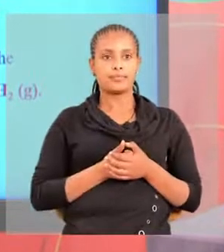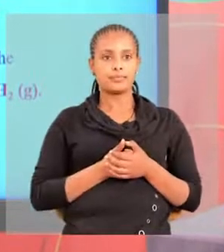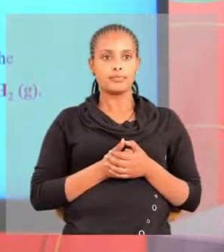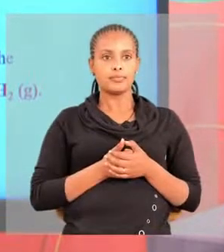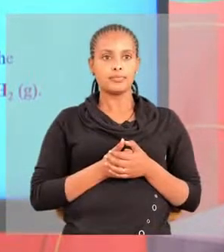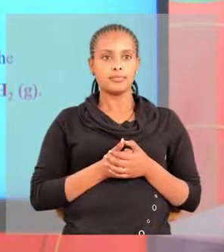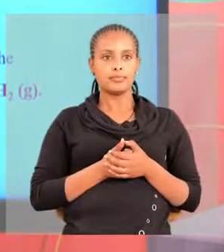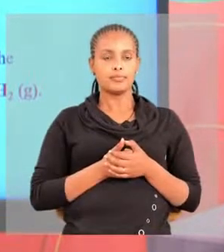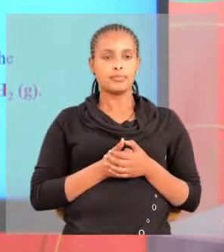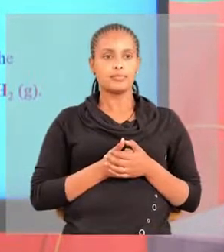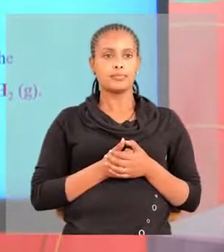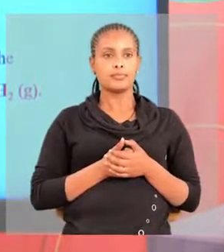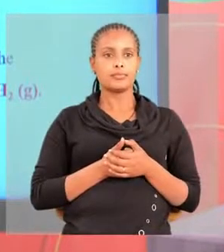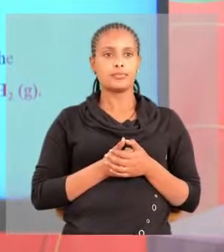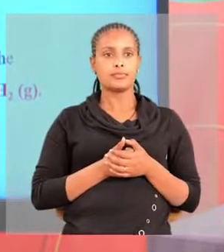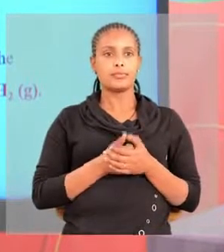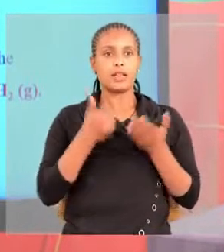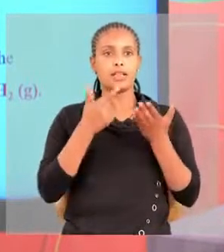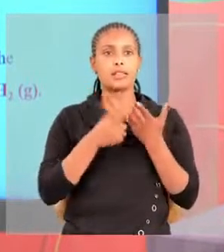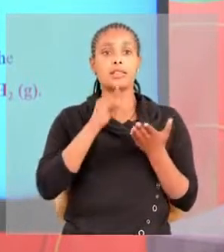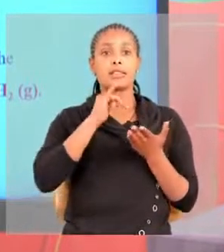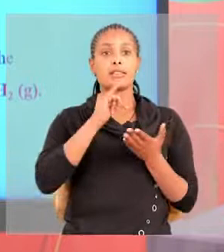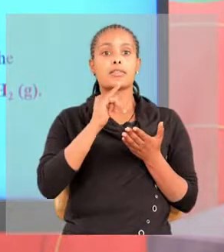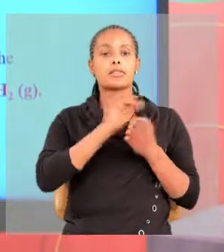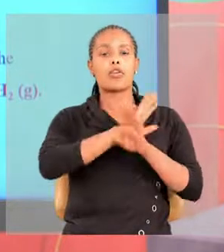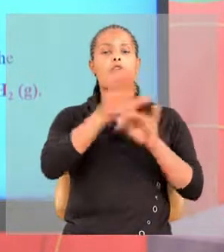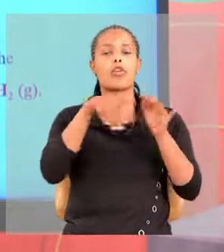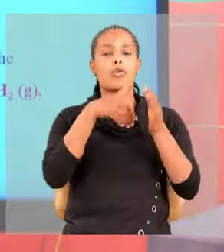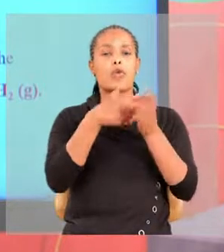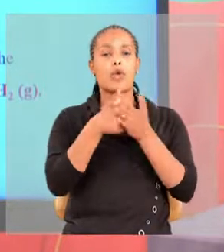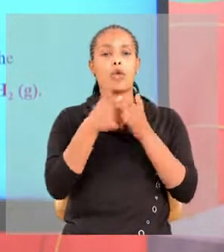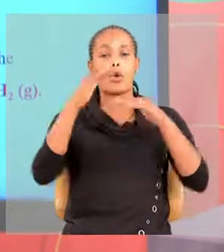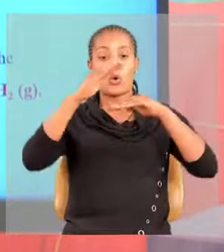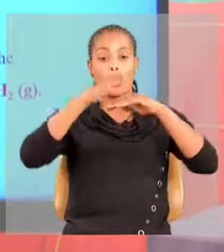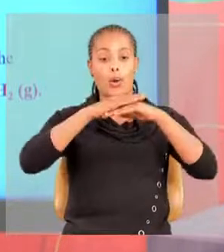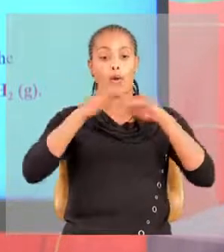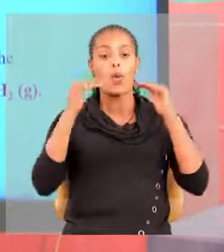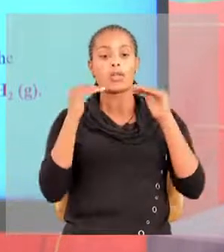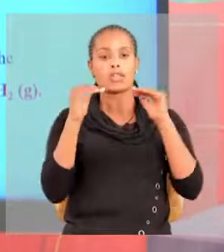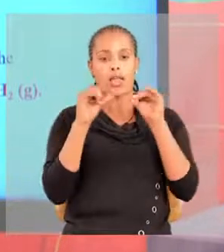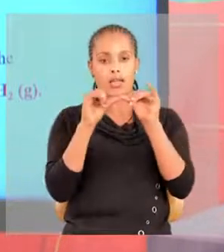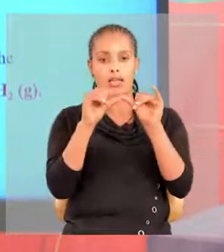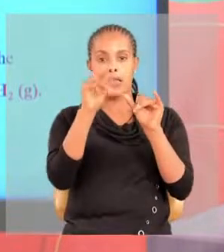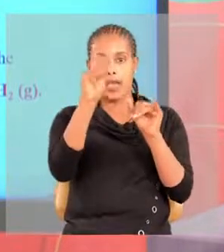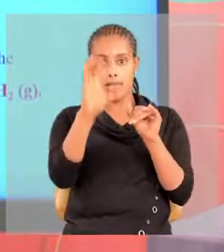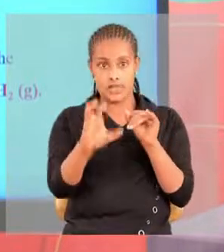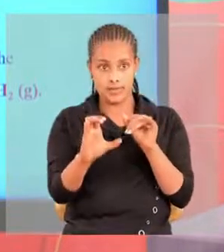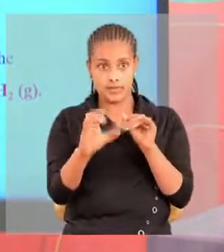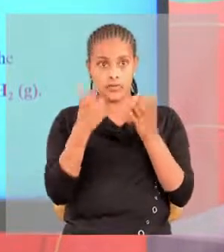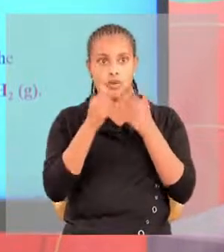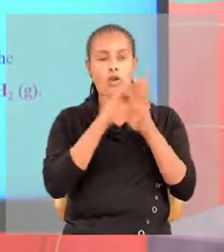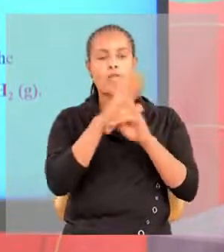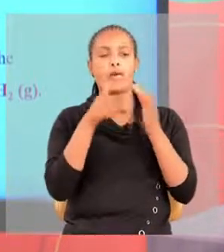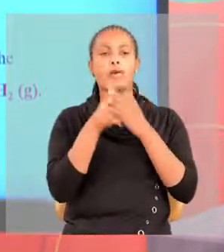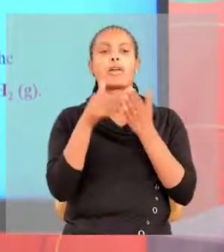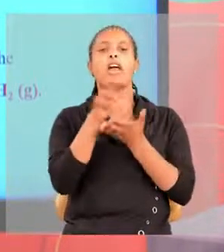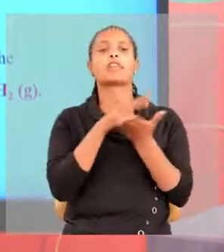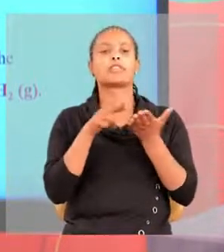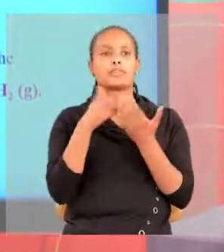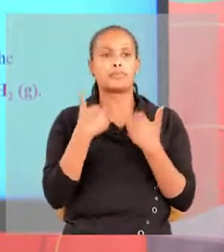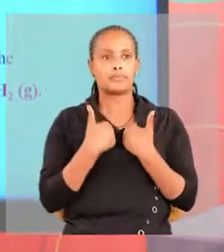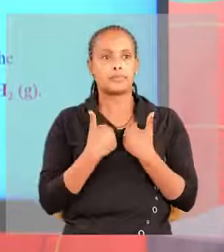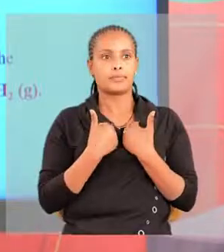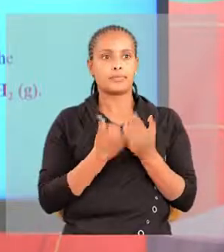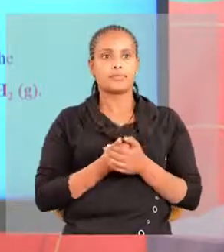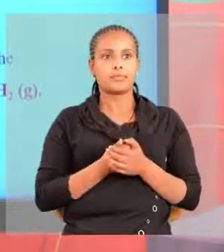to the power of 4. This is the overall equilibrium constant for this overall reaction.